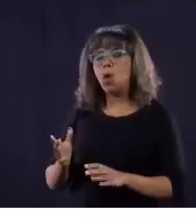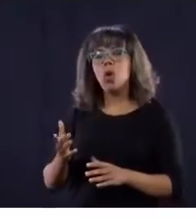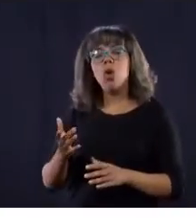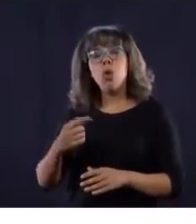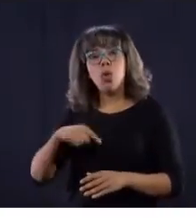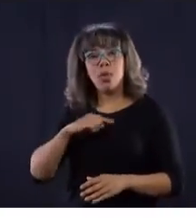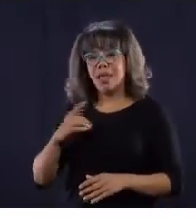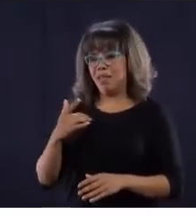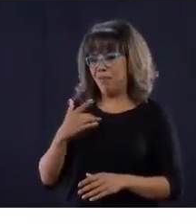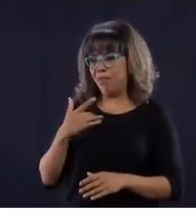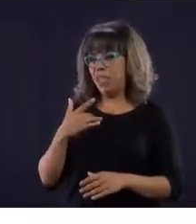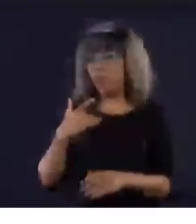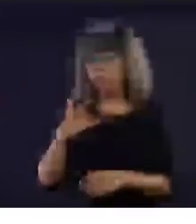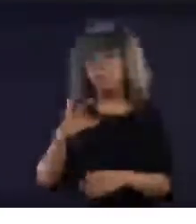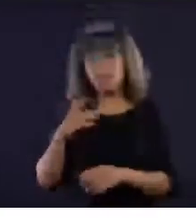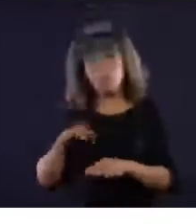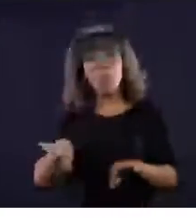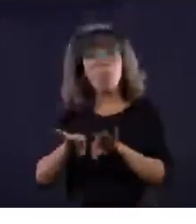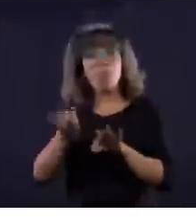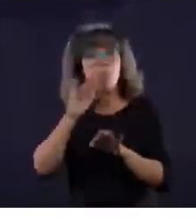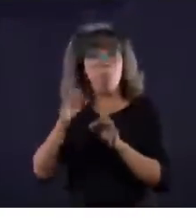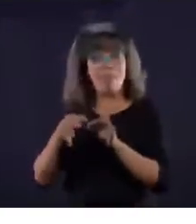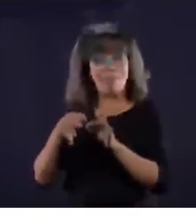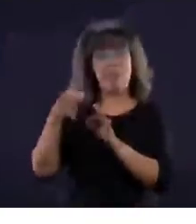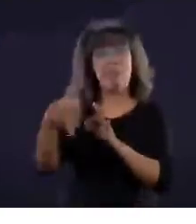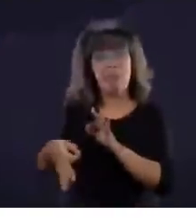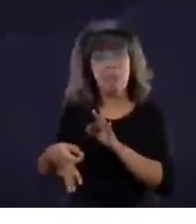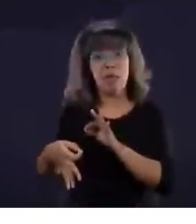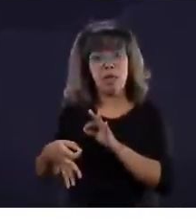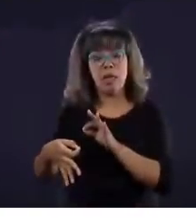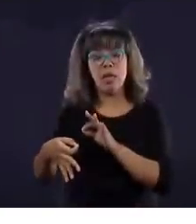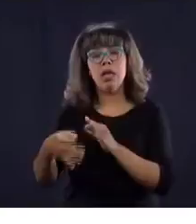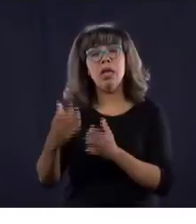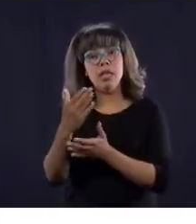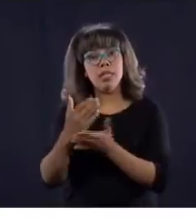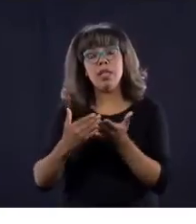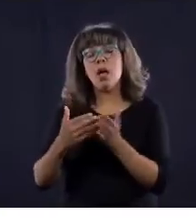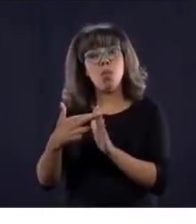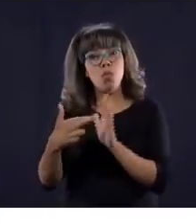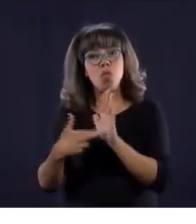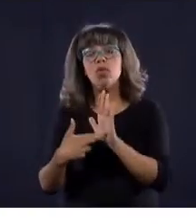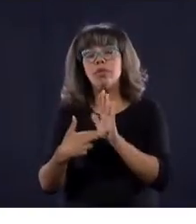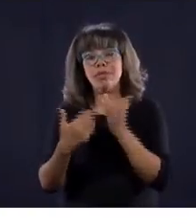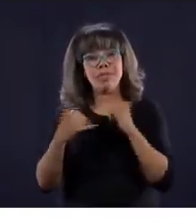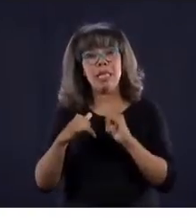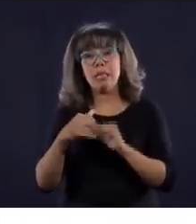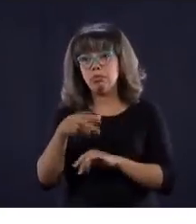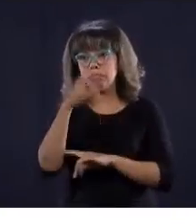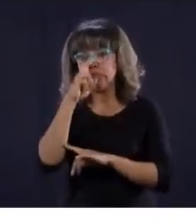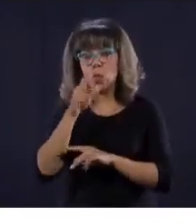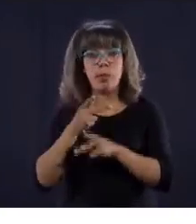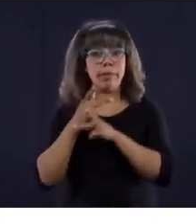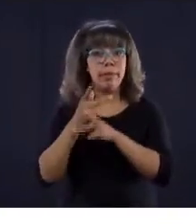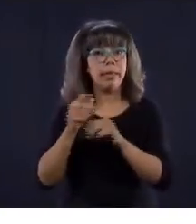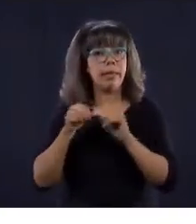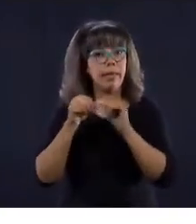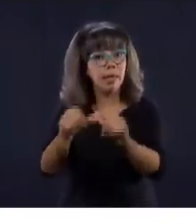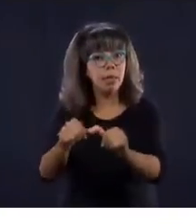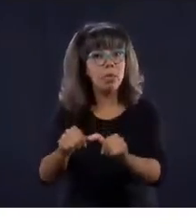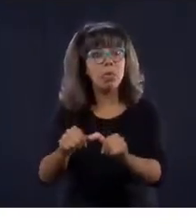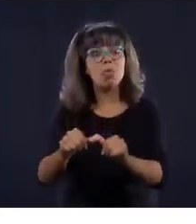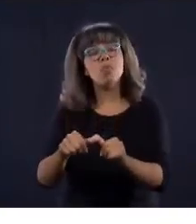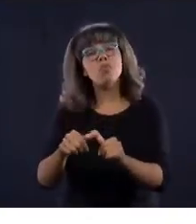working with her to look exactly at more specific data from their communities. I just want to say that